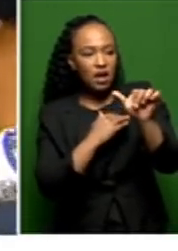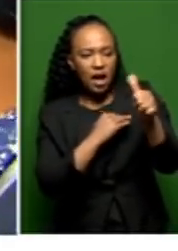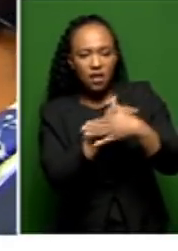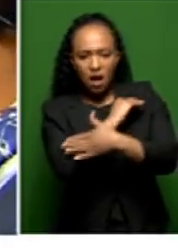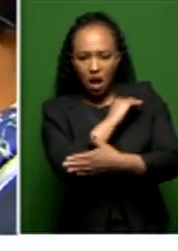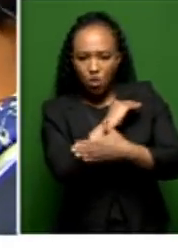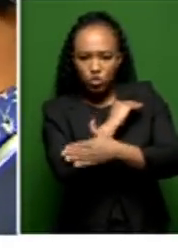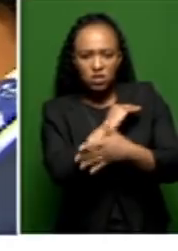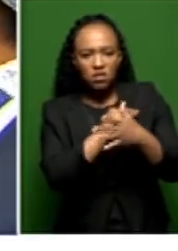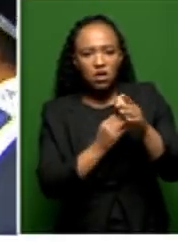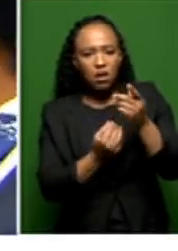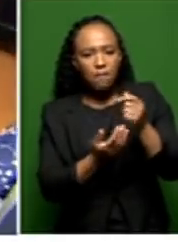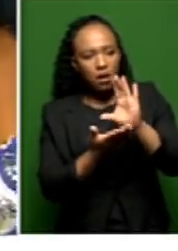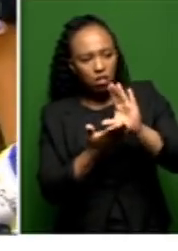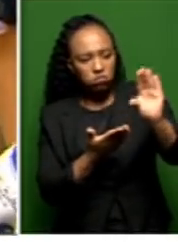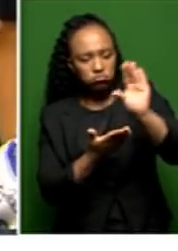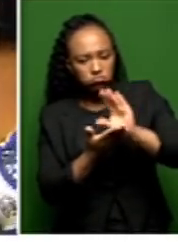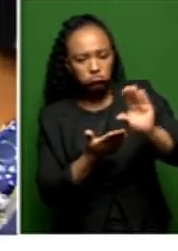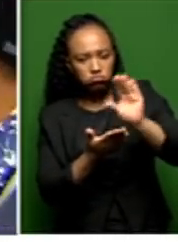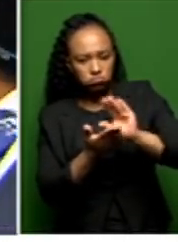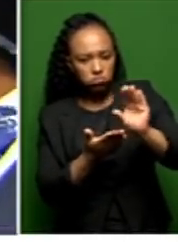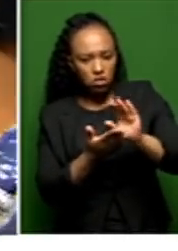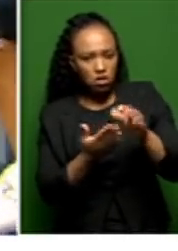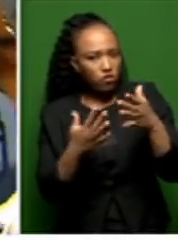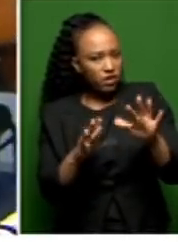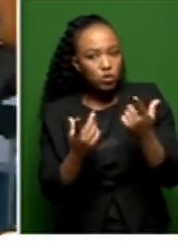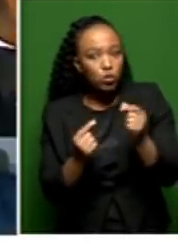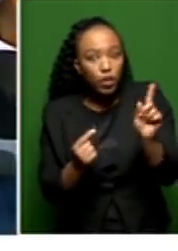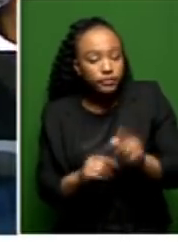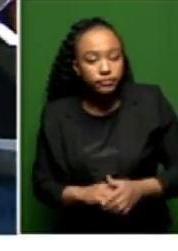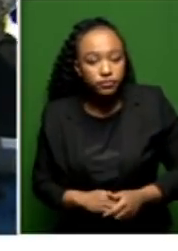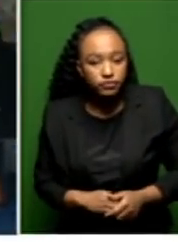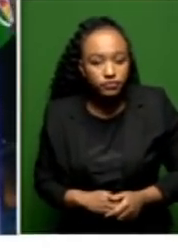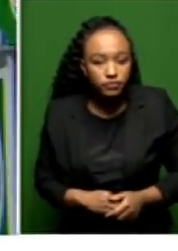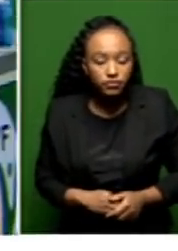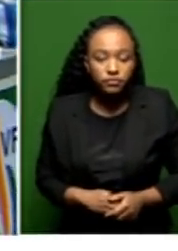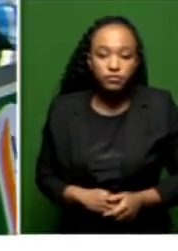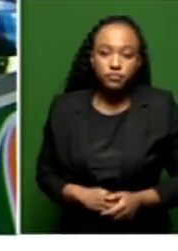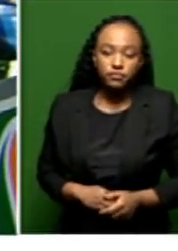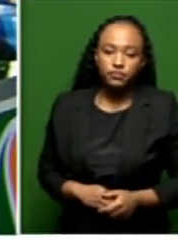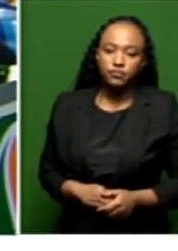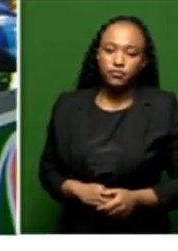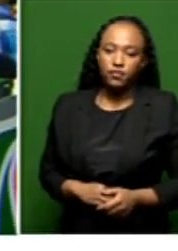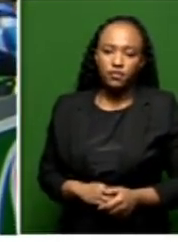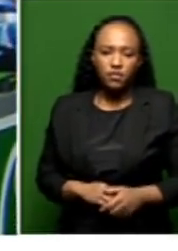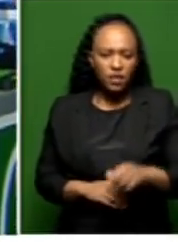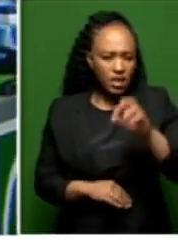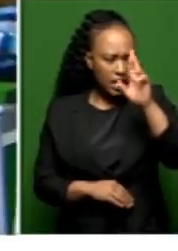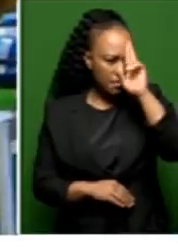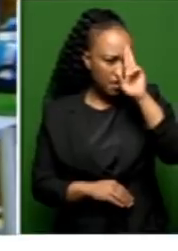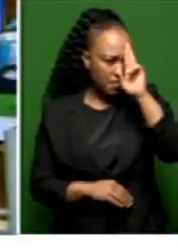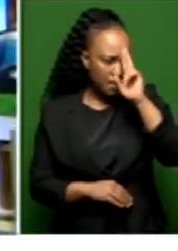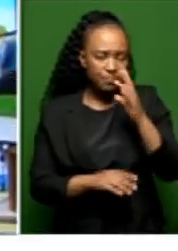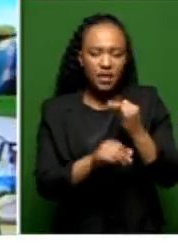kept pumping money to liberation organization. What did you do? You'll recall earlier this year, Sophie,